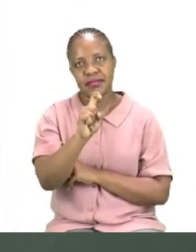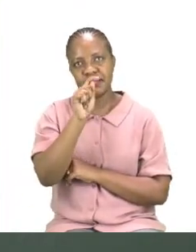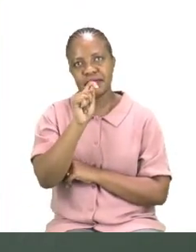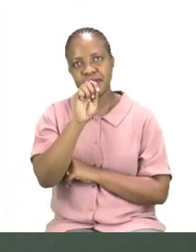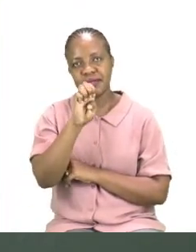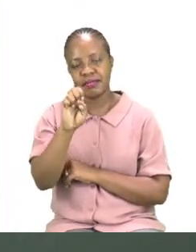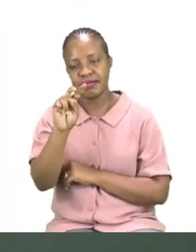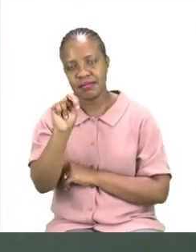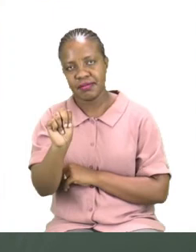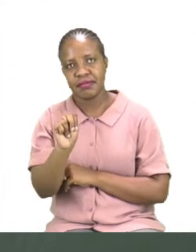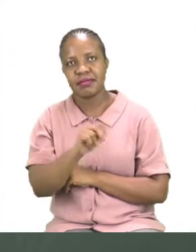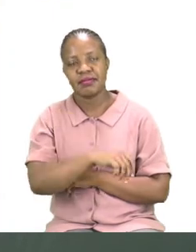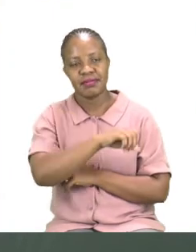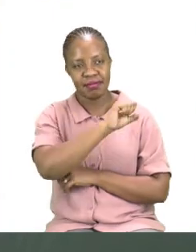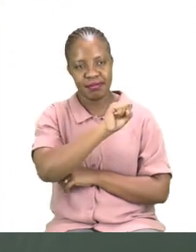16,